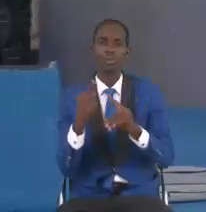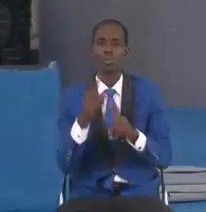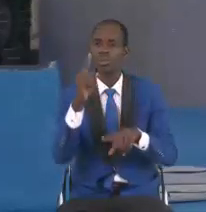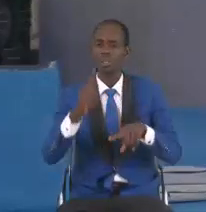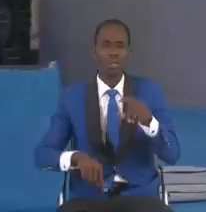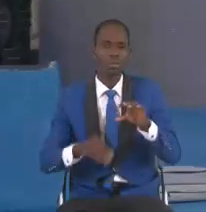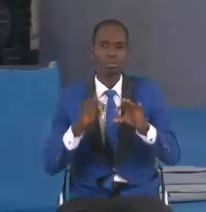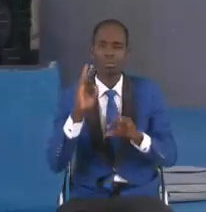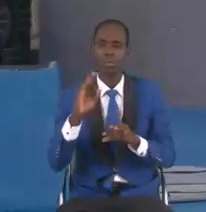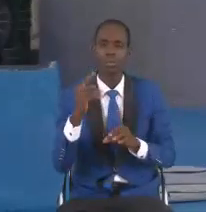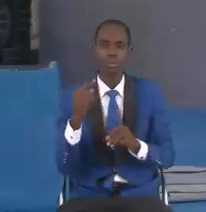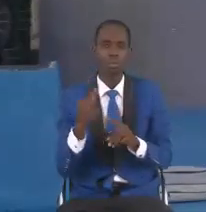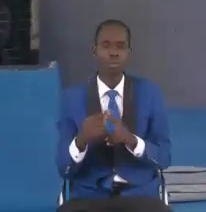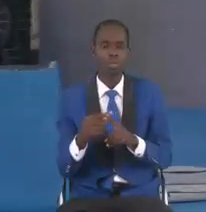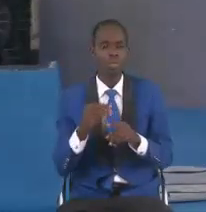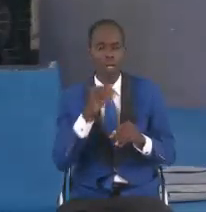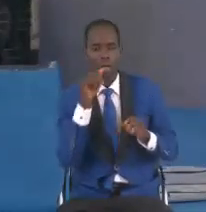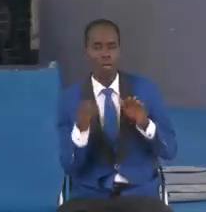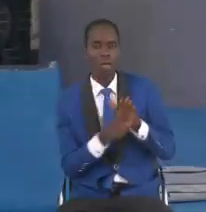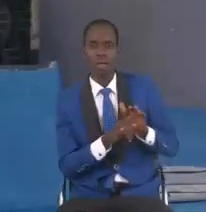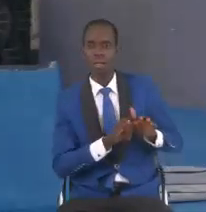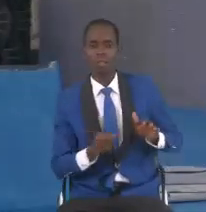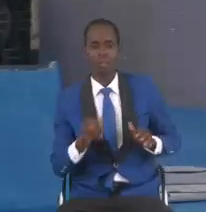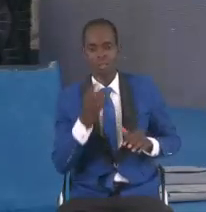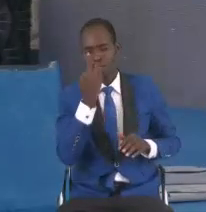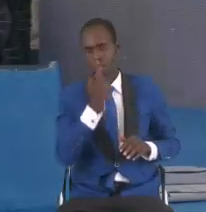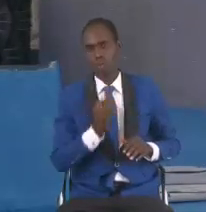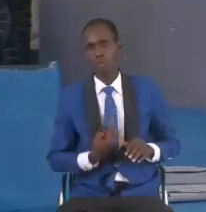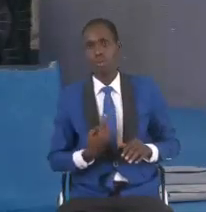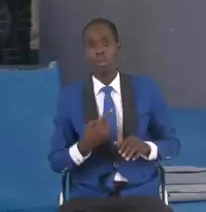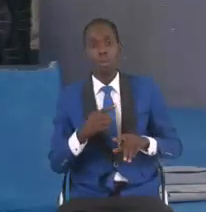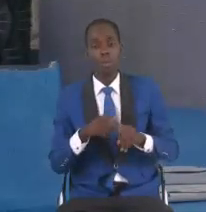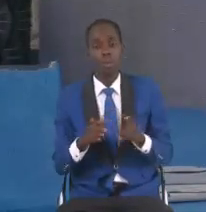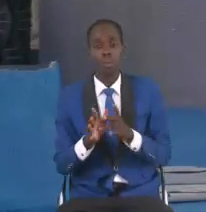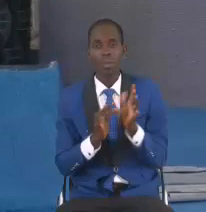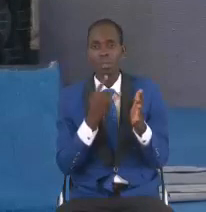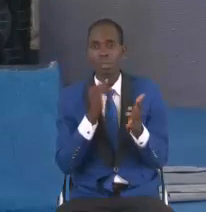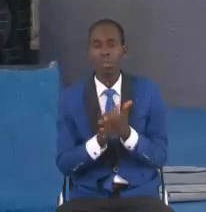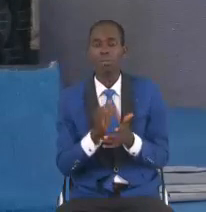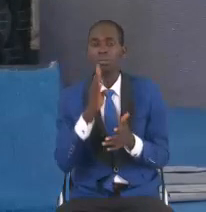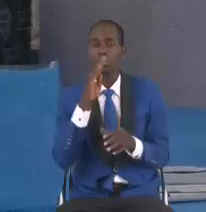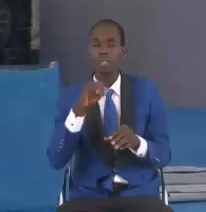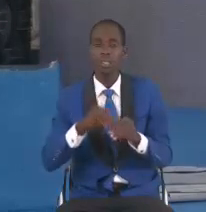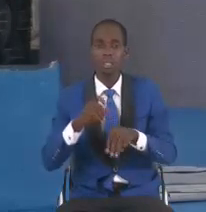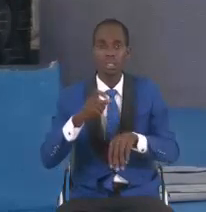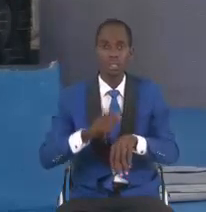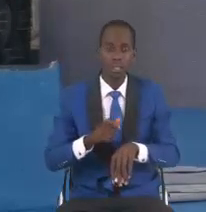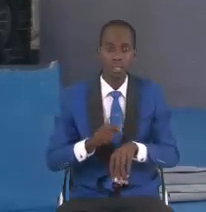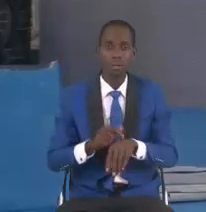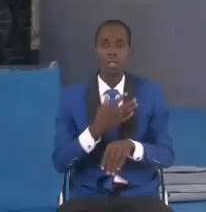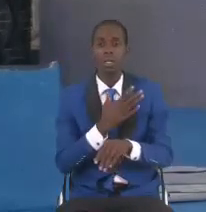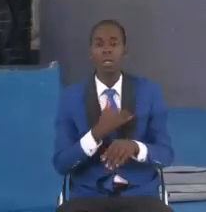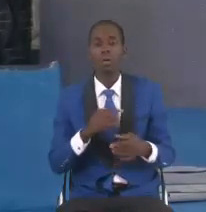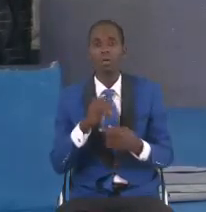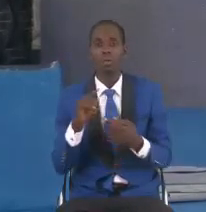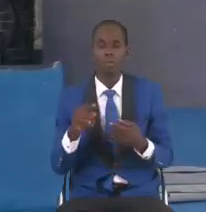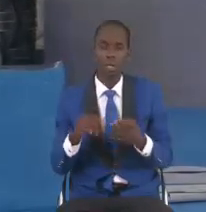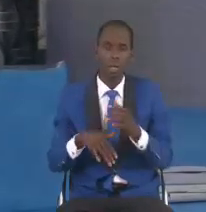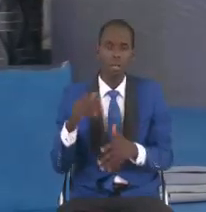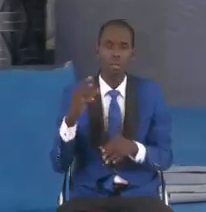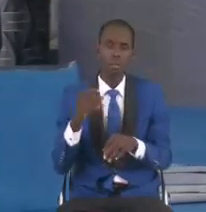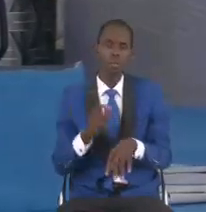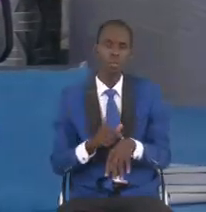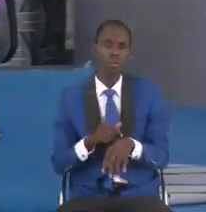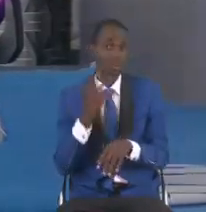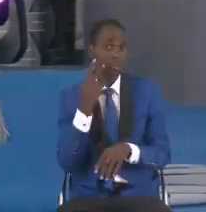in isolation. And it says, be instant in season and out of season. You see, there